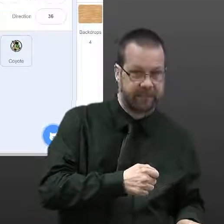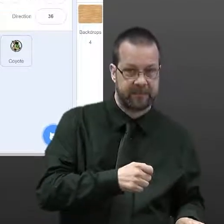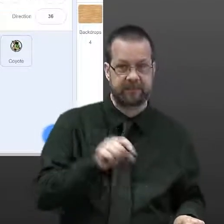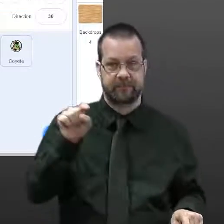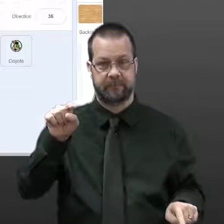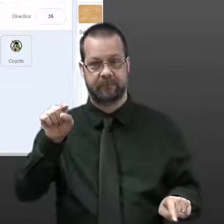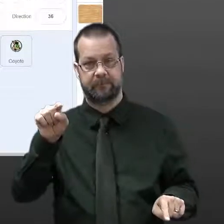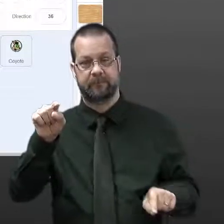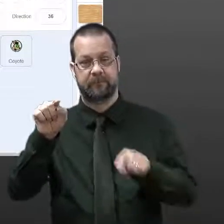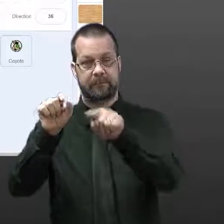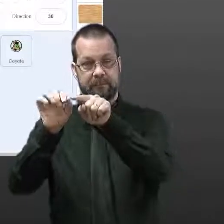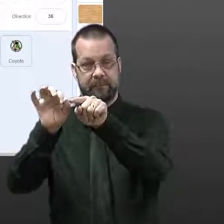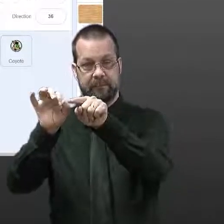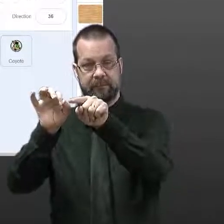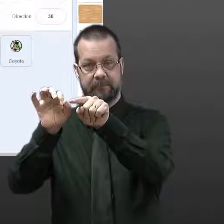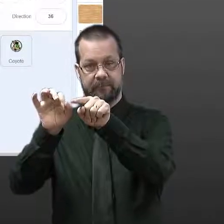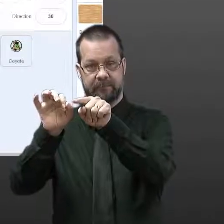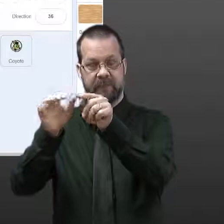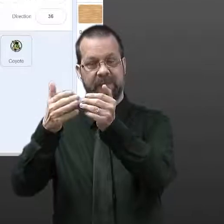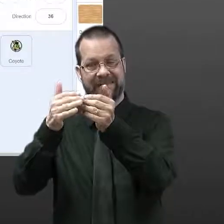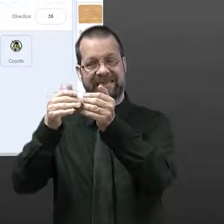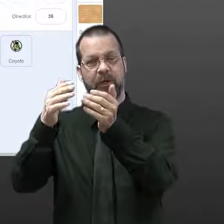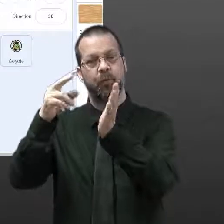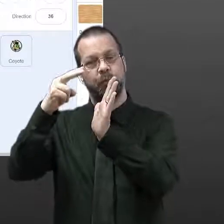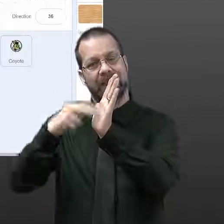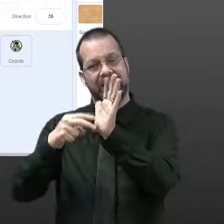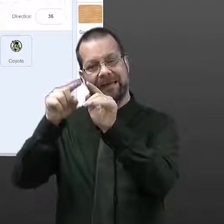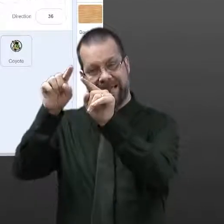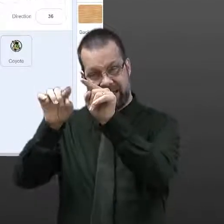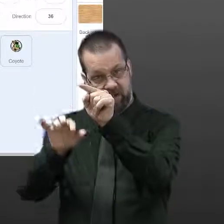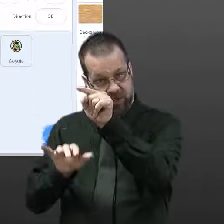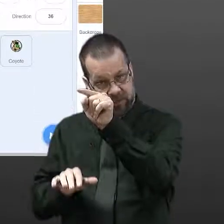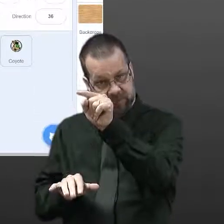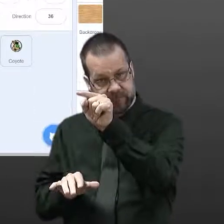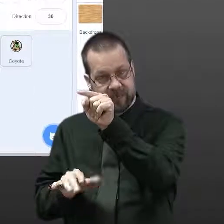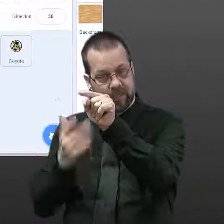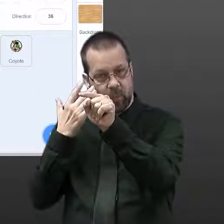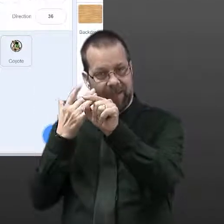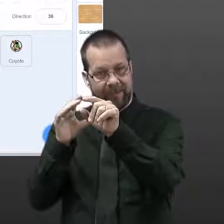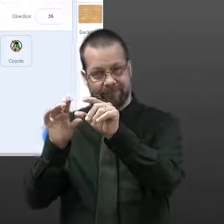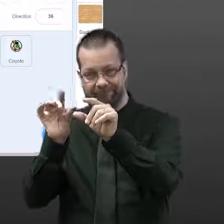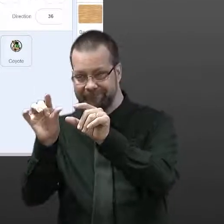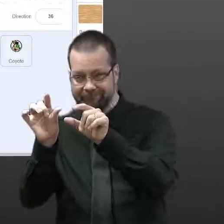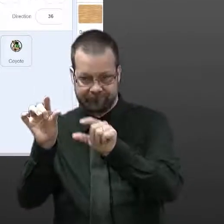order. But this is a little bit easier to read over here. So